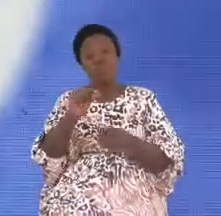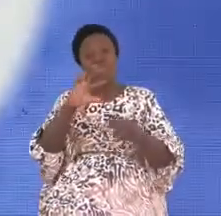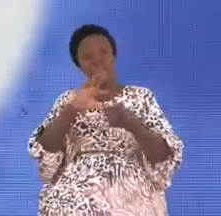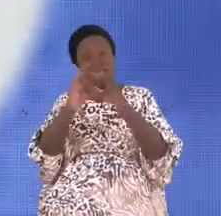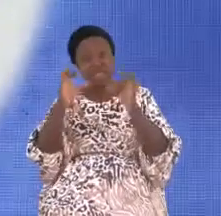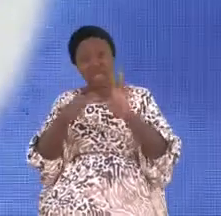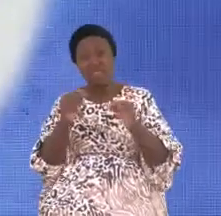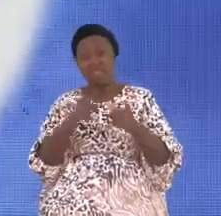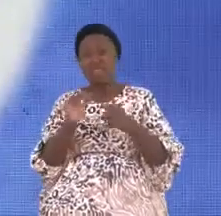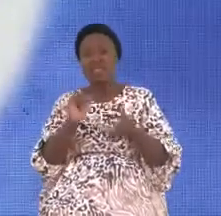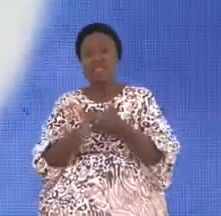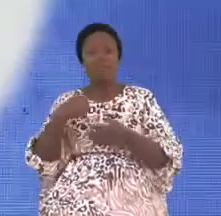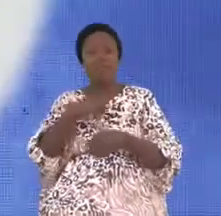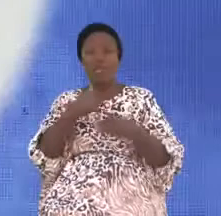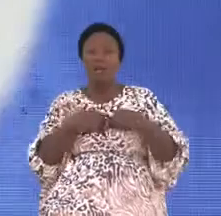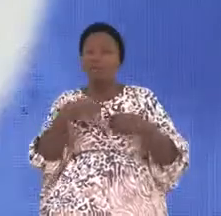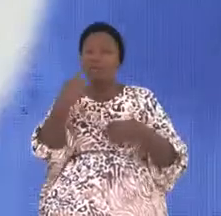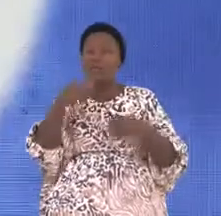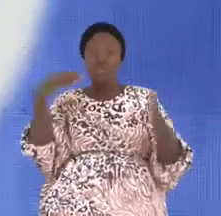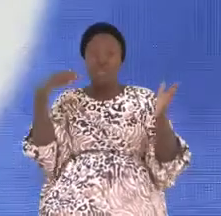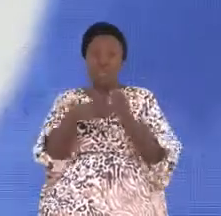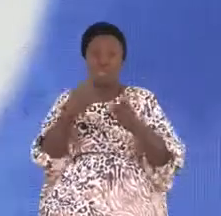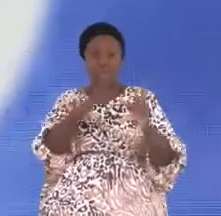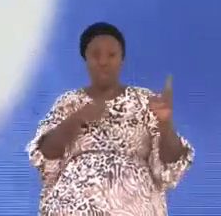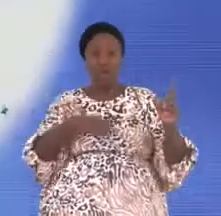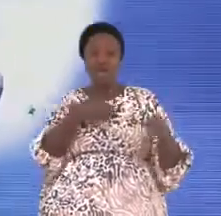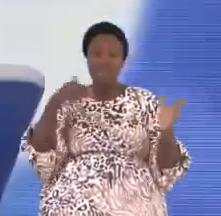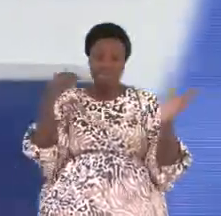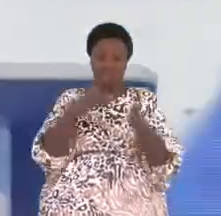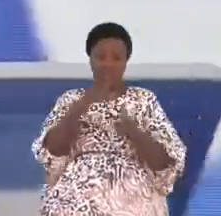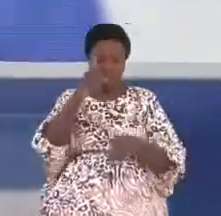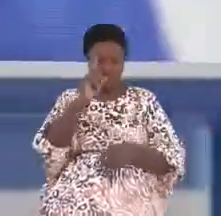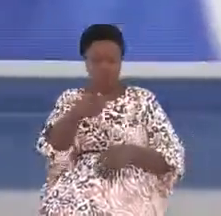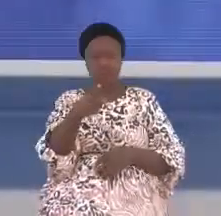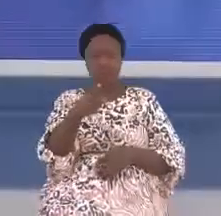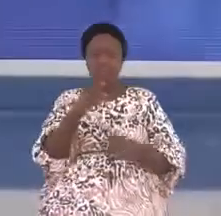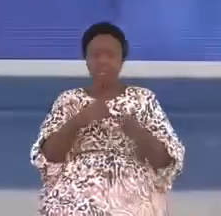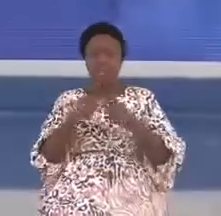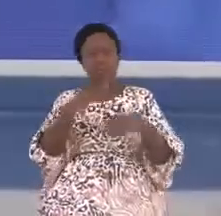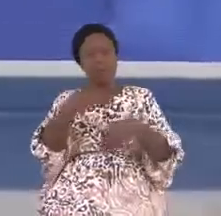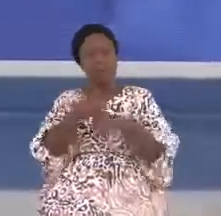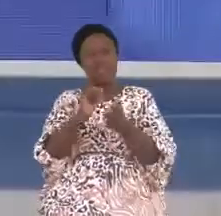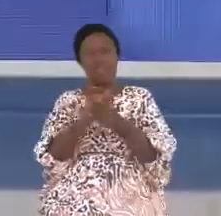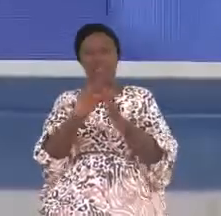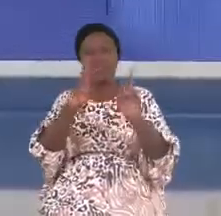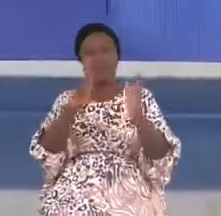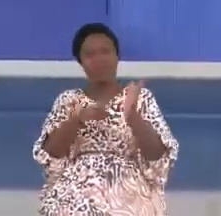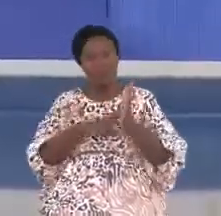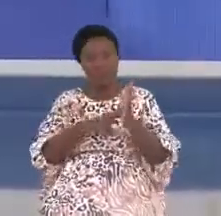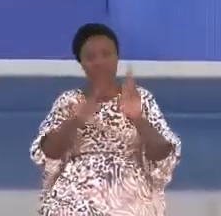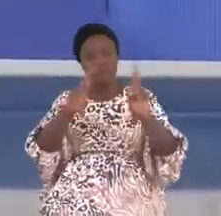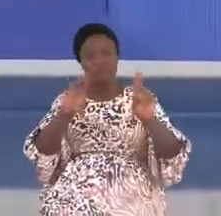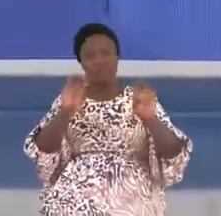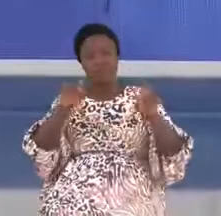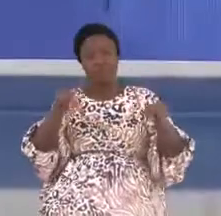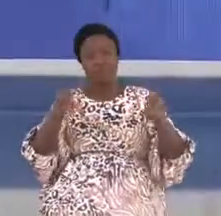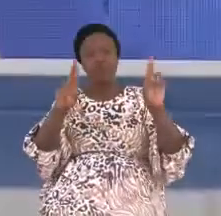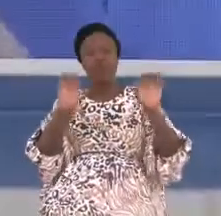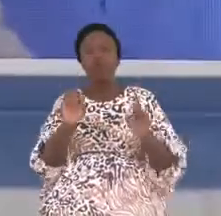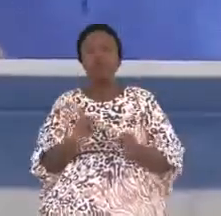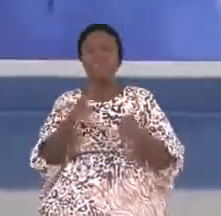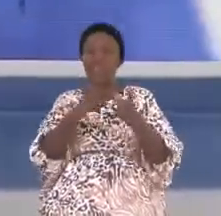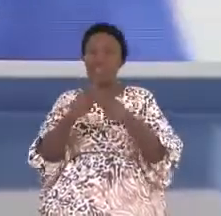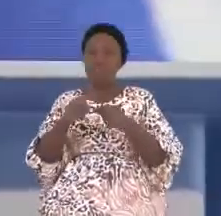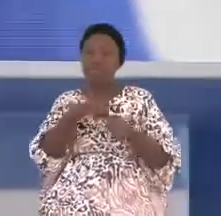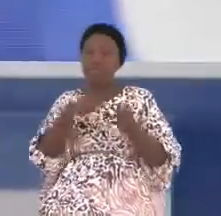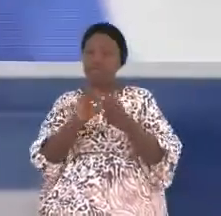lord and against thee that they made a request this was their longing their longing they said